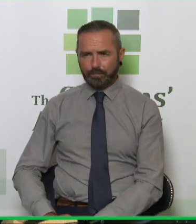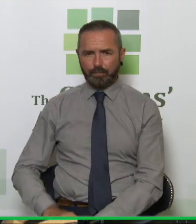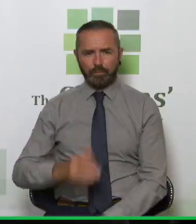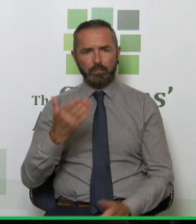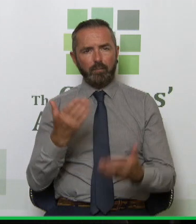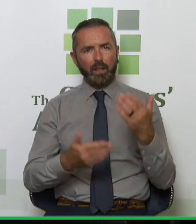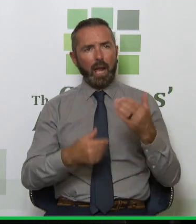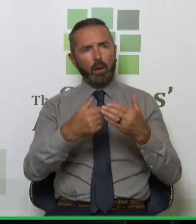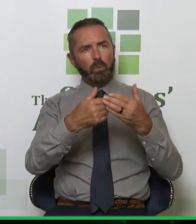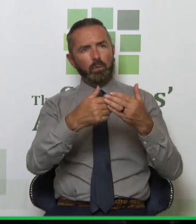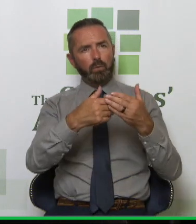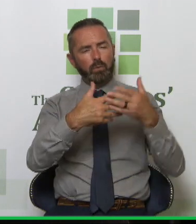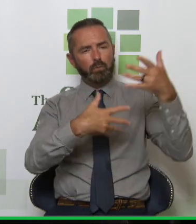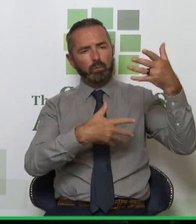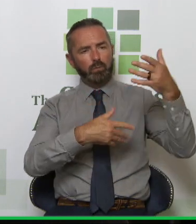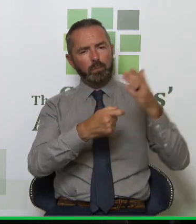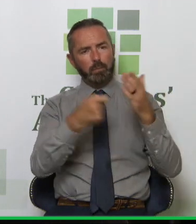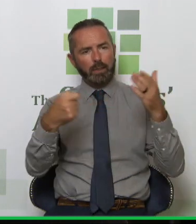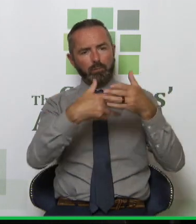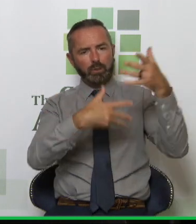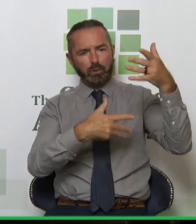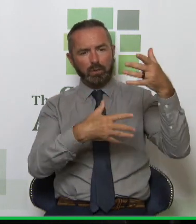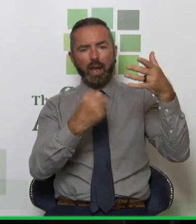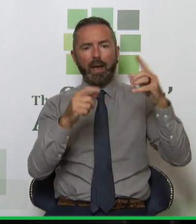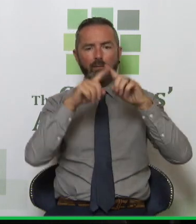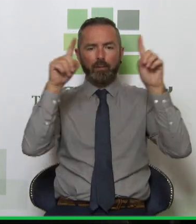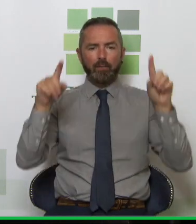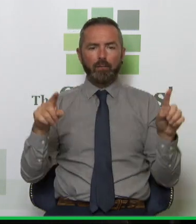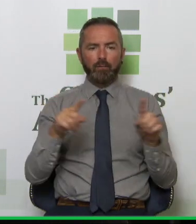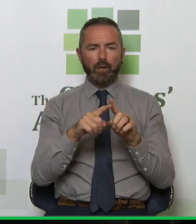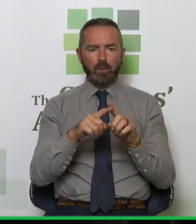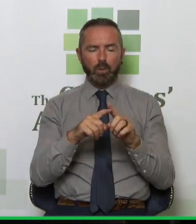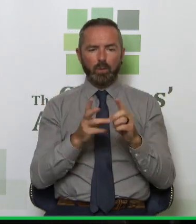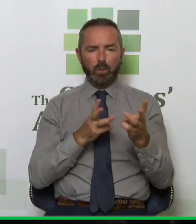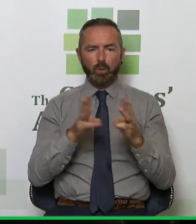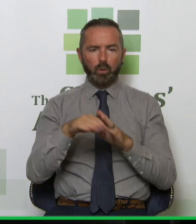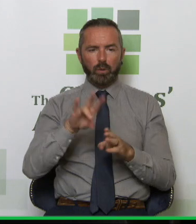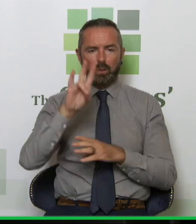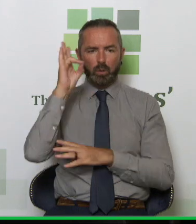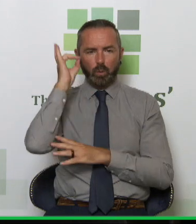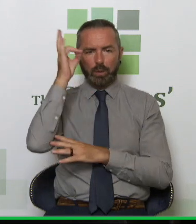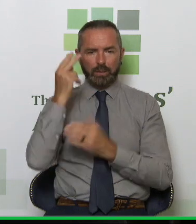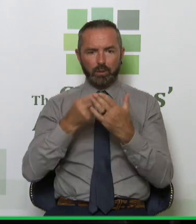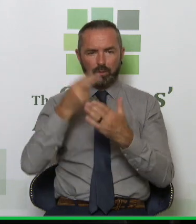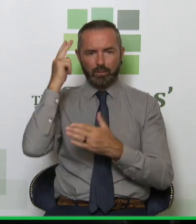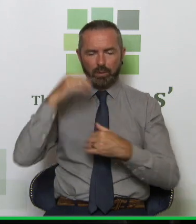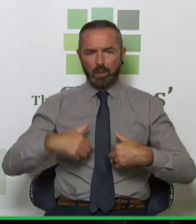So we have put in place an outcome framework that we worked with Queen's University Belfast on, because we're really conscious